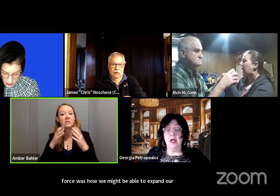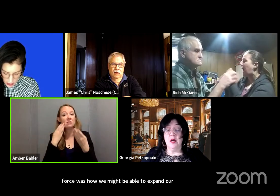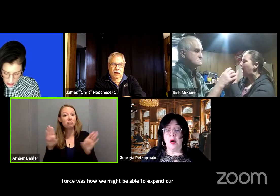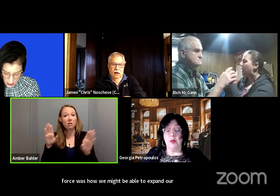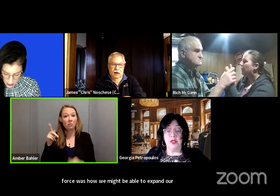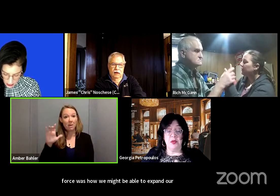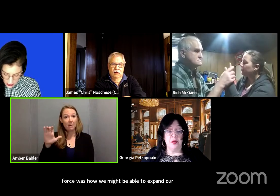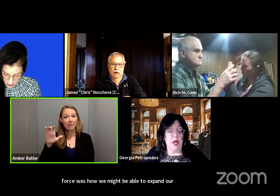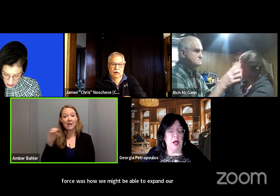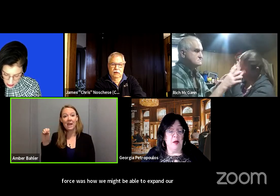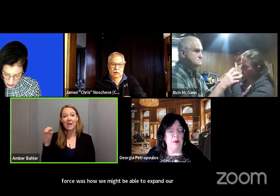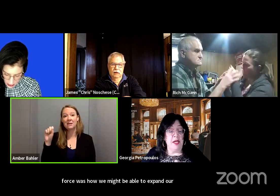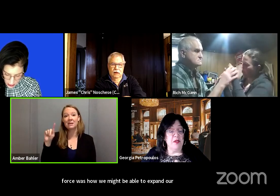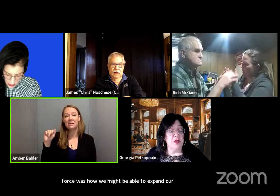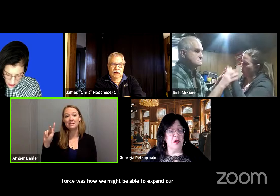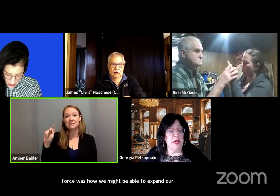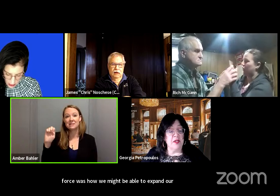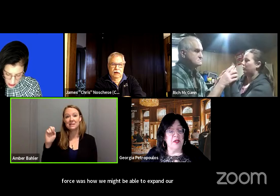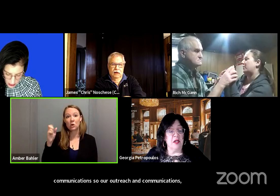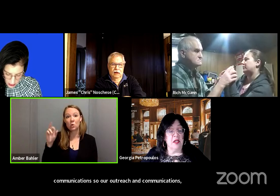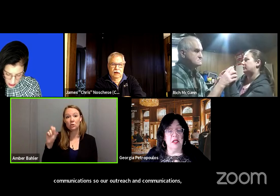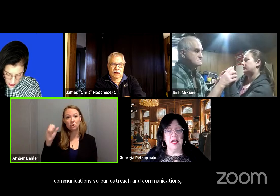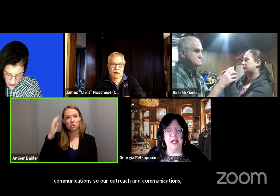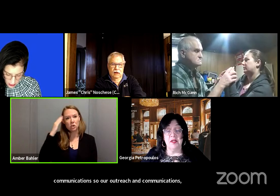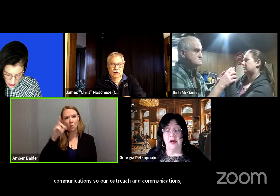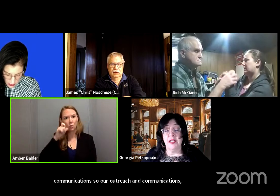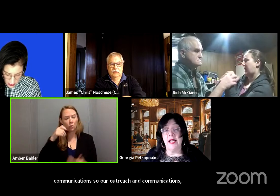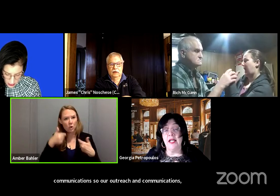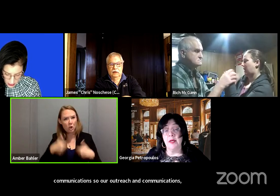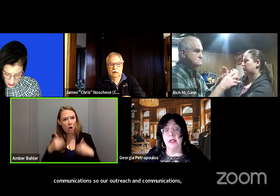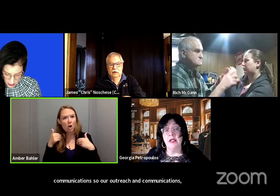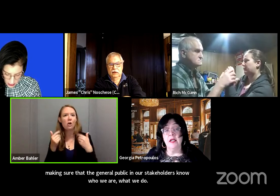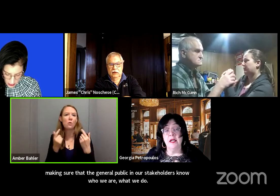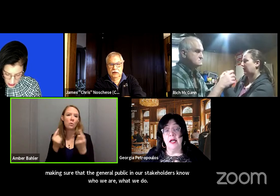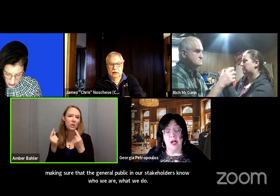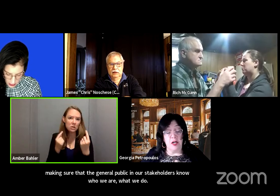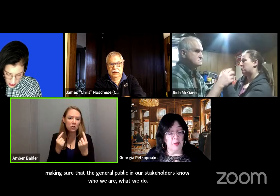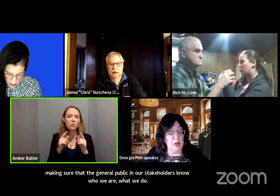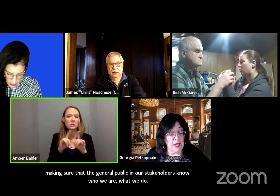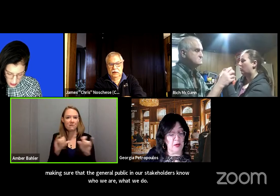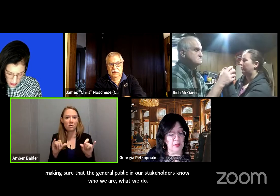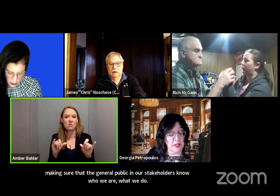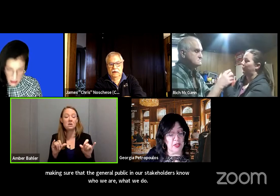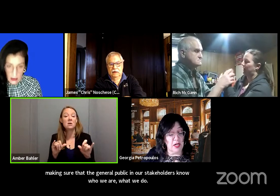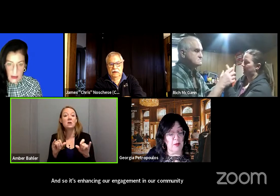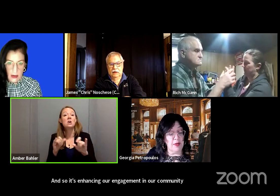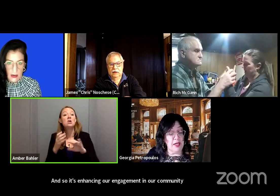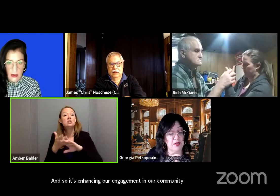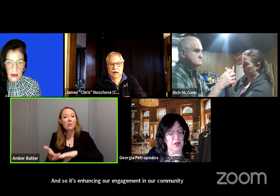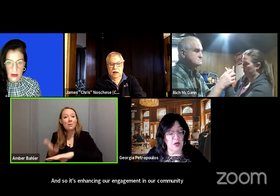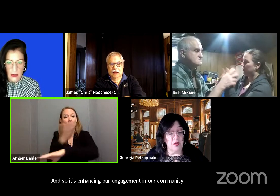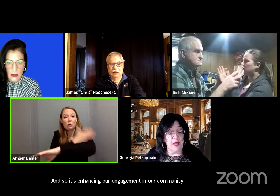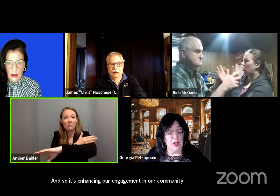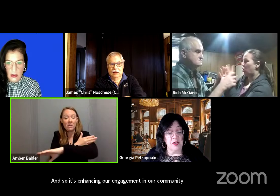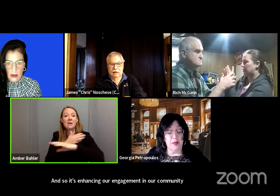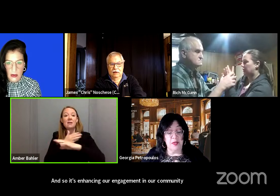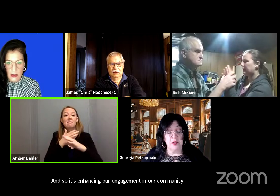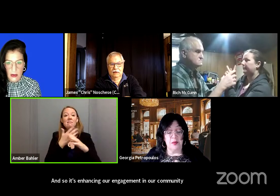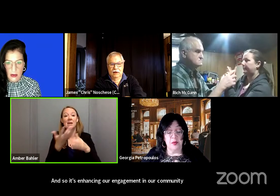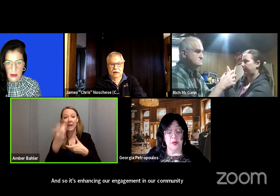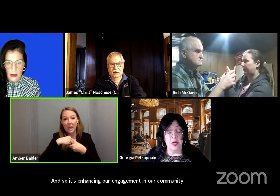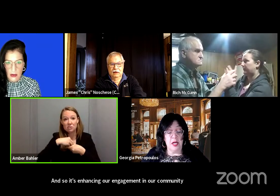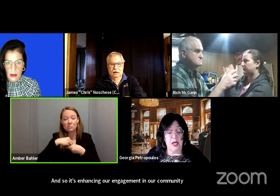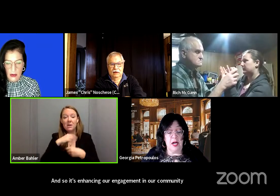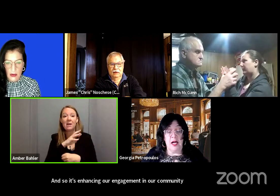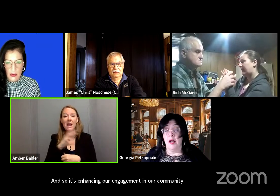we are, what we do, and so enhancing our engagement and our community outreach. And so that could